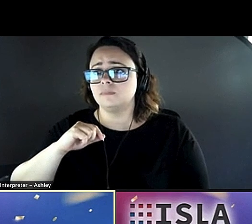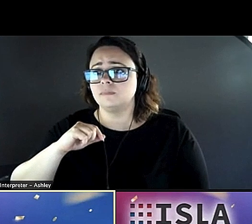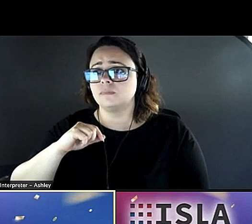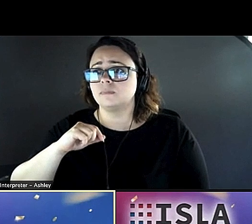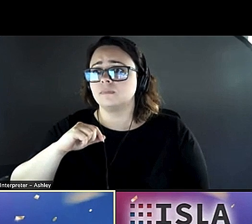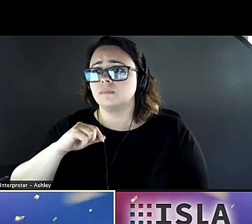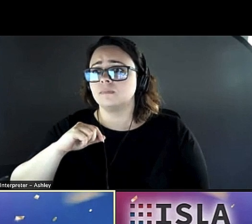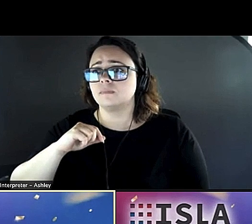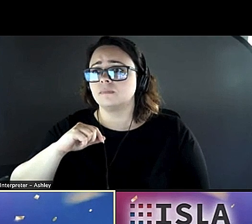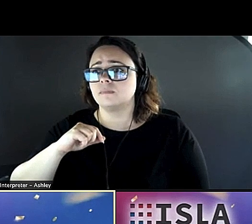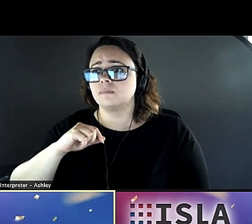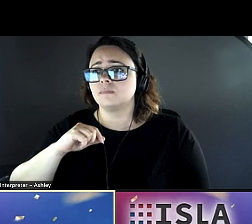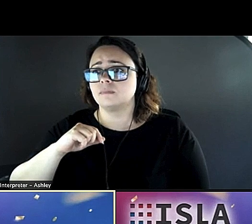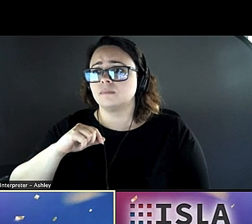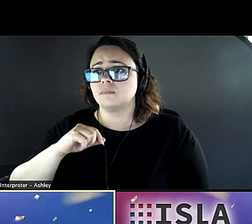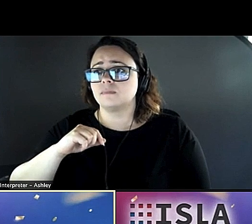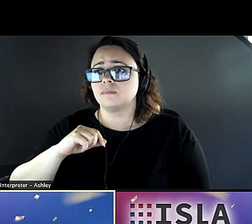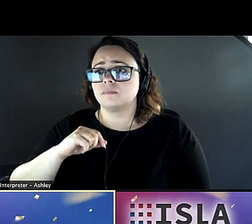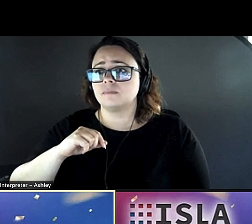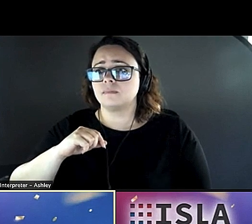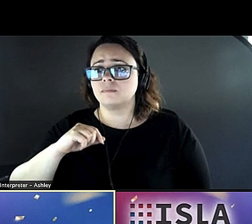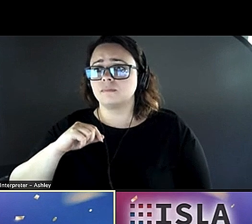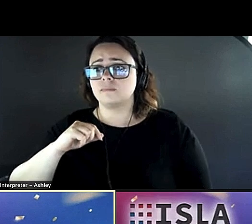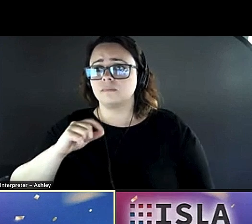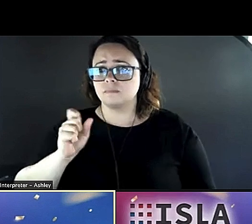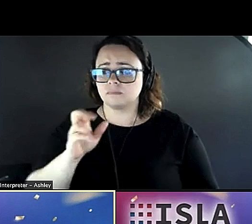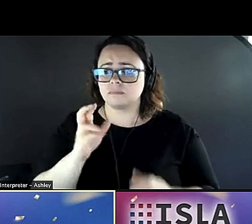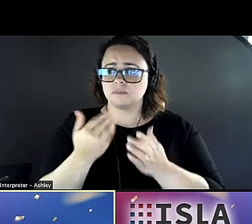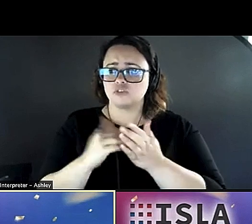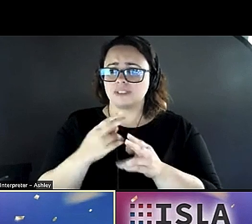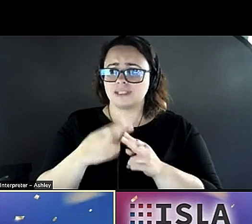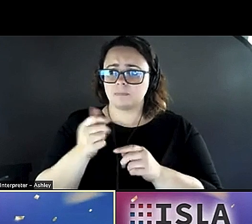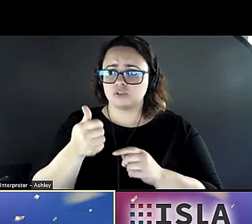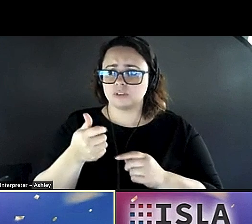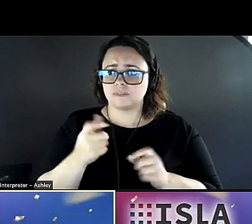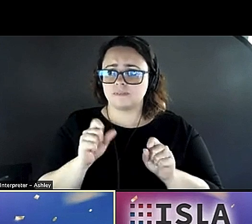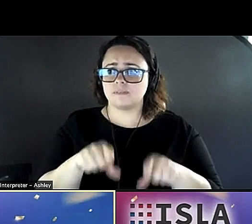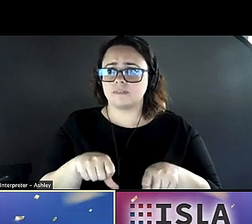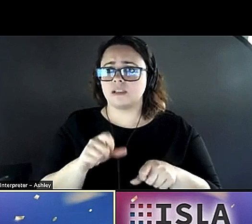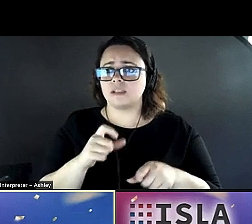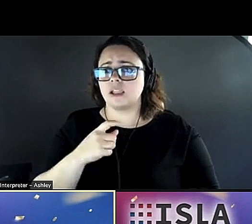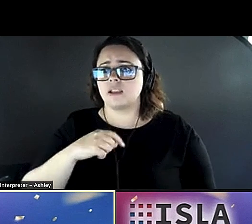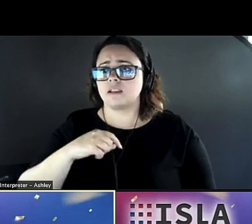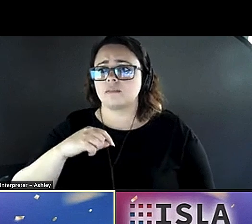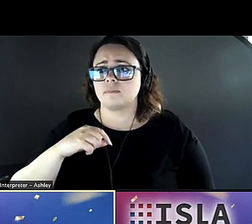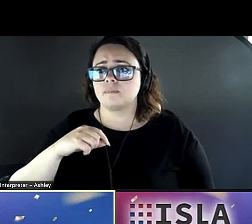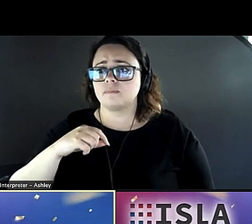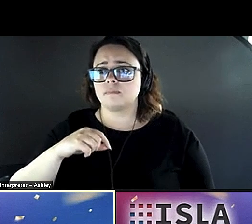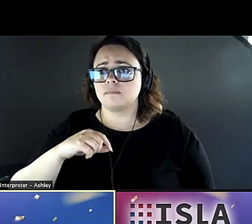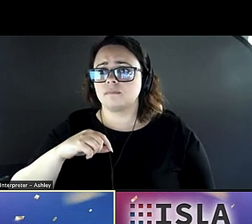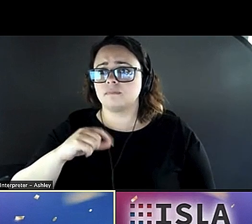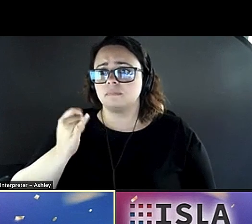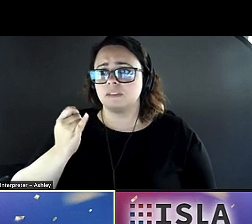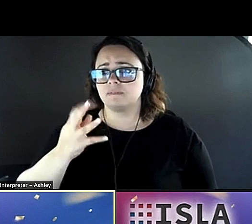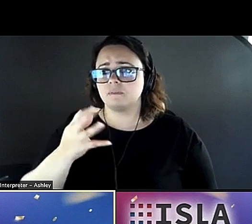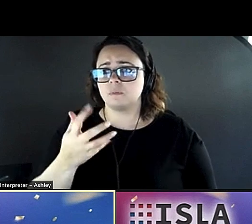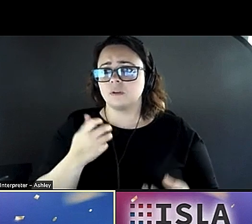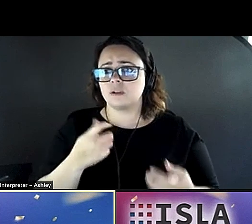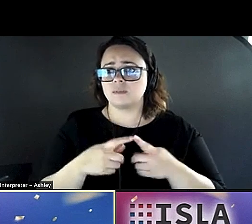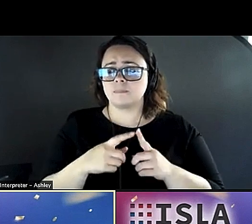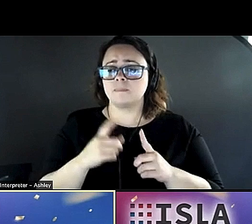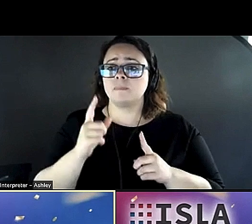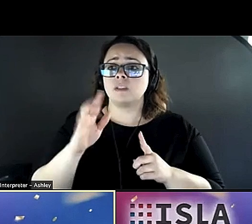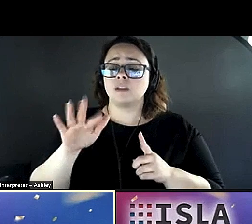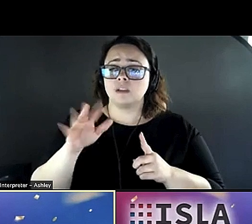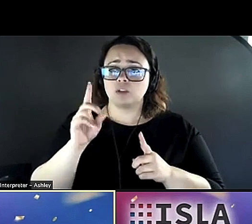your coach this year. This is my second year in coaching, so thank you, Brenda, Natalie, Tian, Vitaly, John, and Amy for